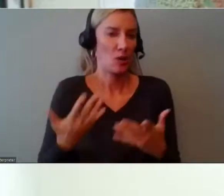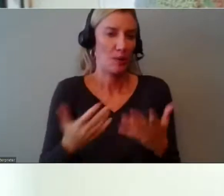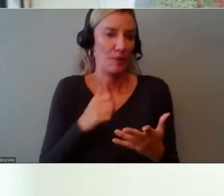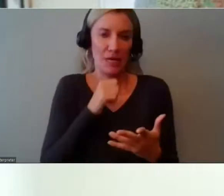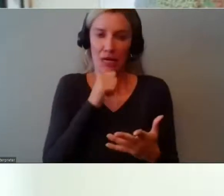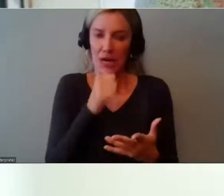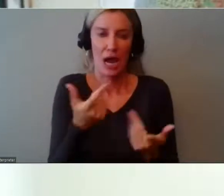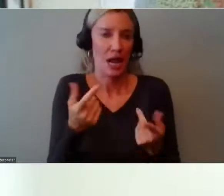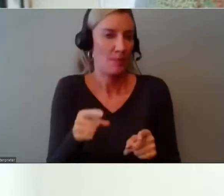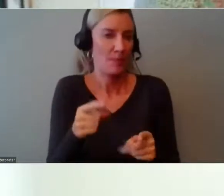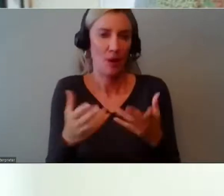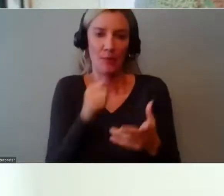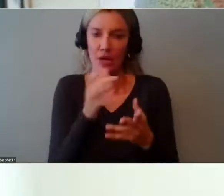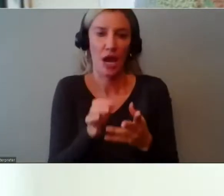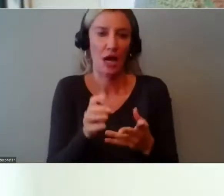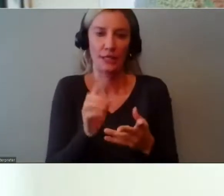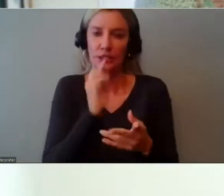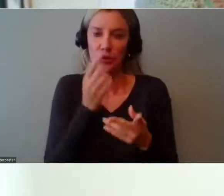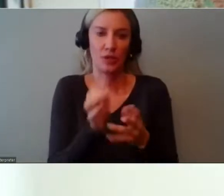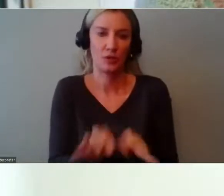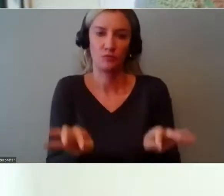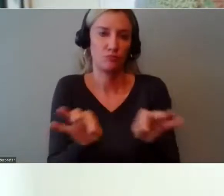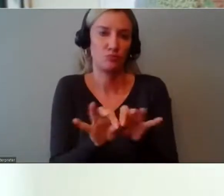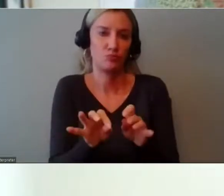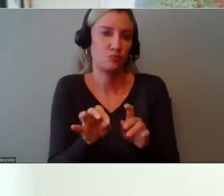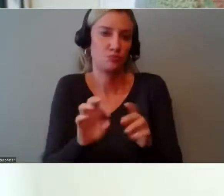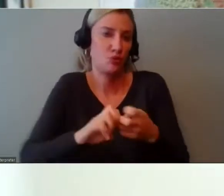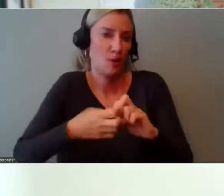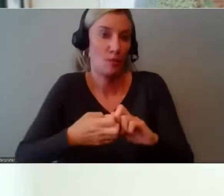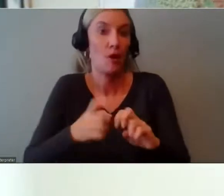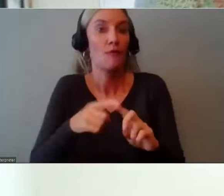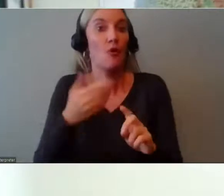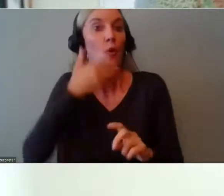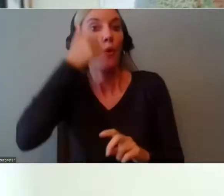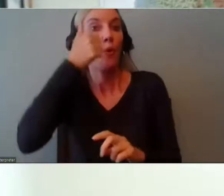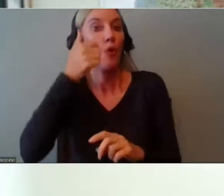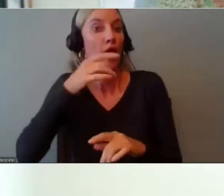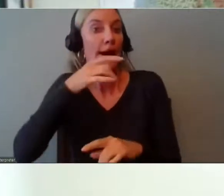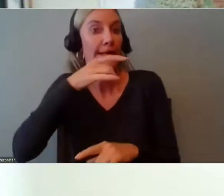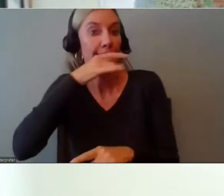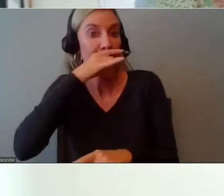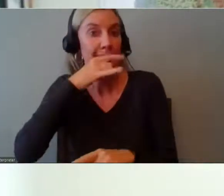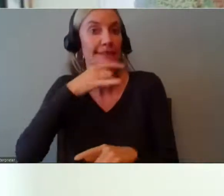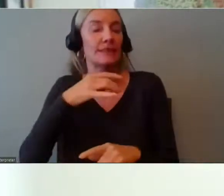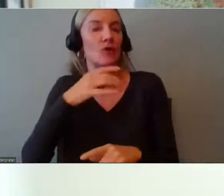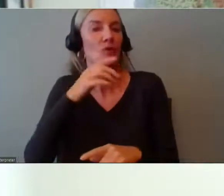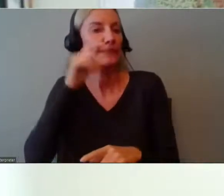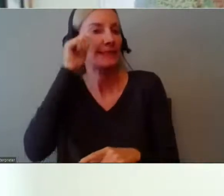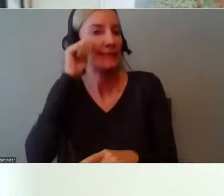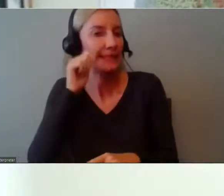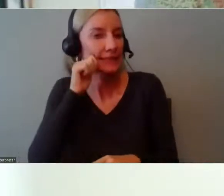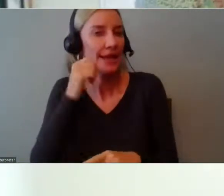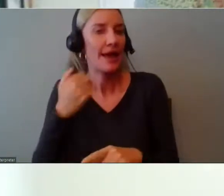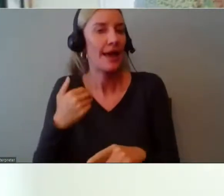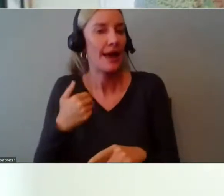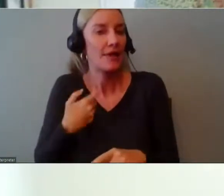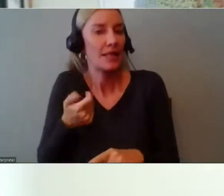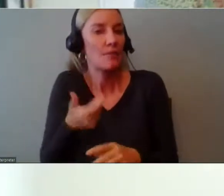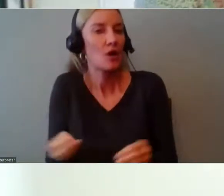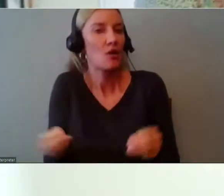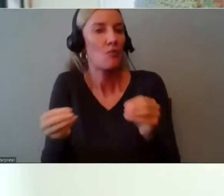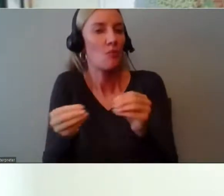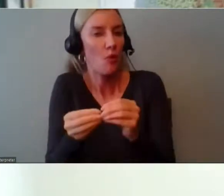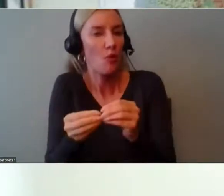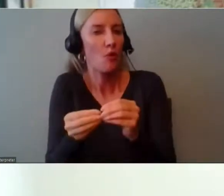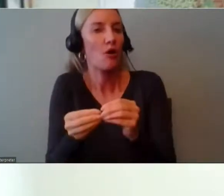significant problem. The older age kids also in their teen years have a little bit more